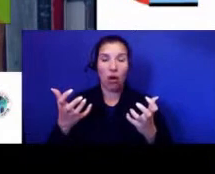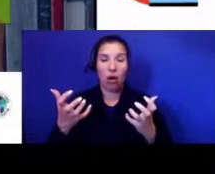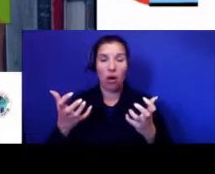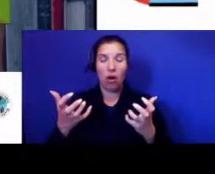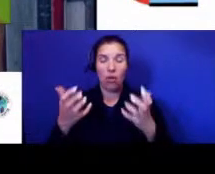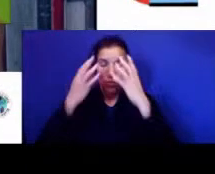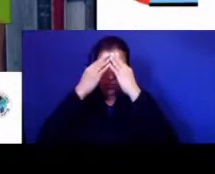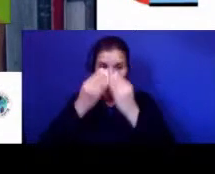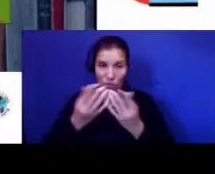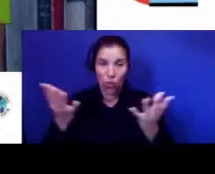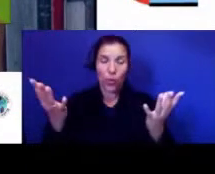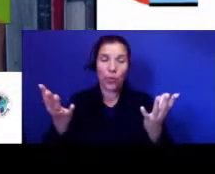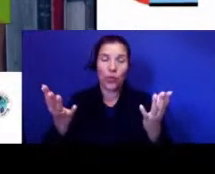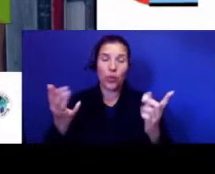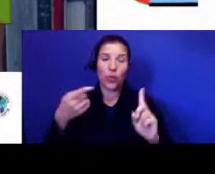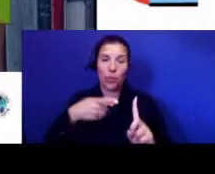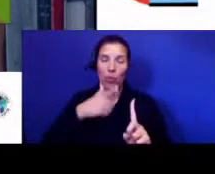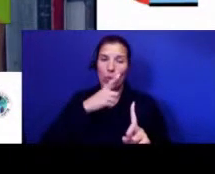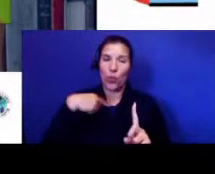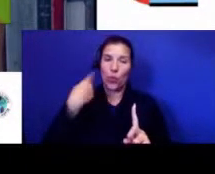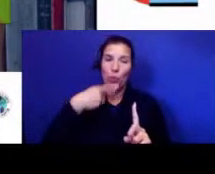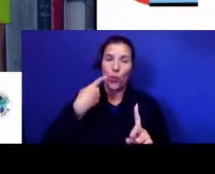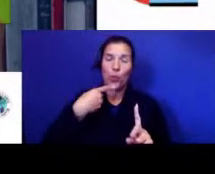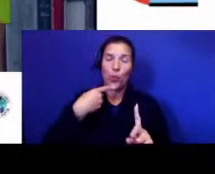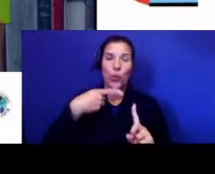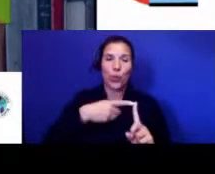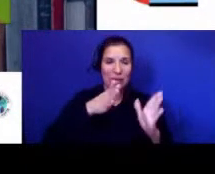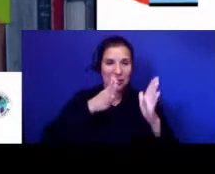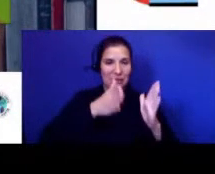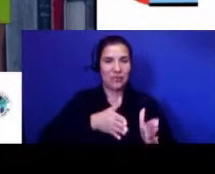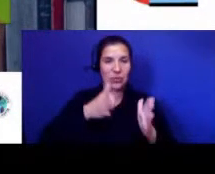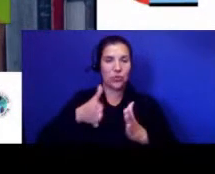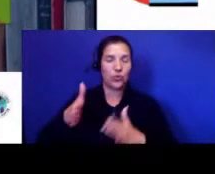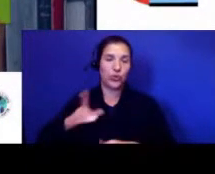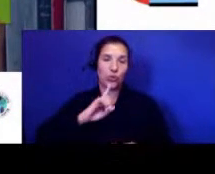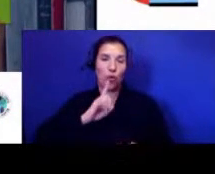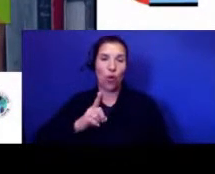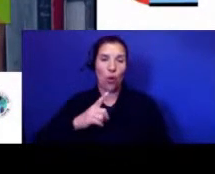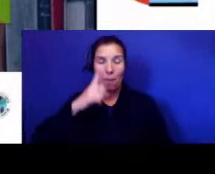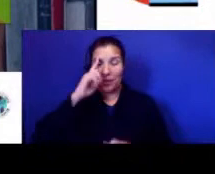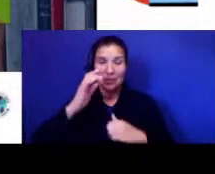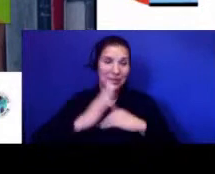inform you about who these individuals are, because